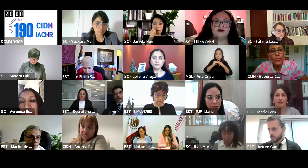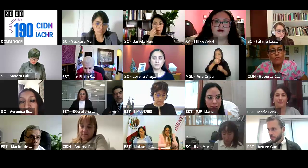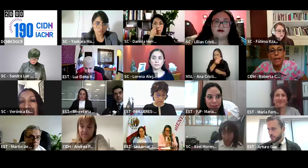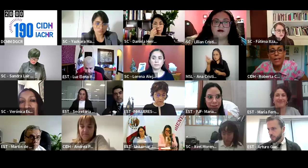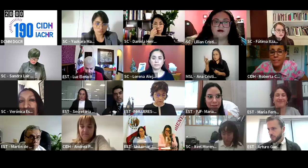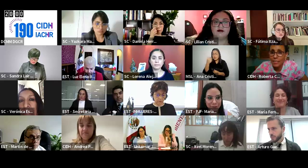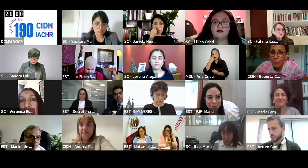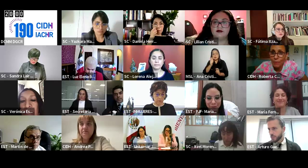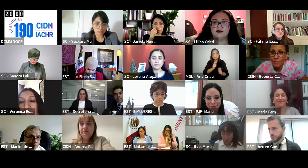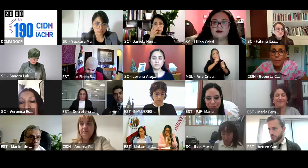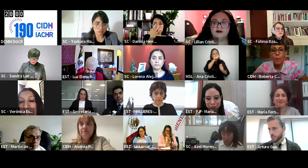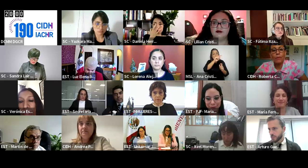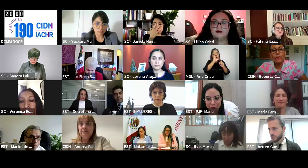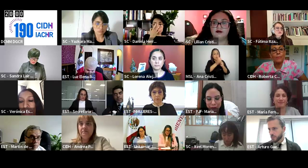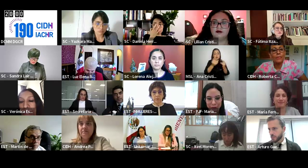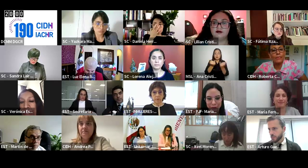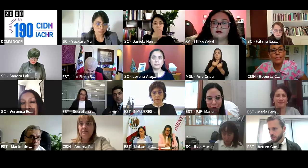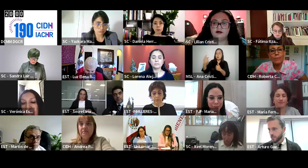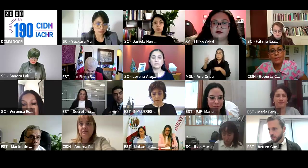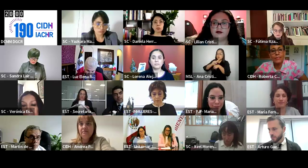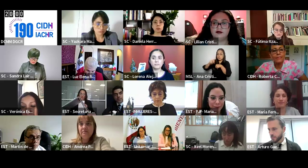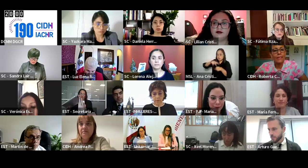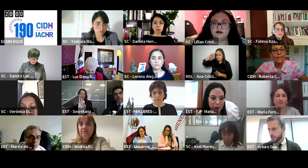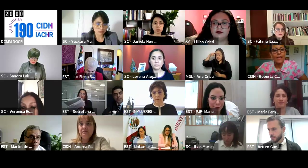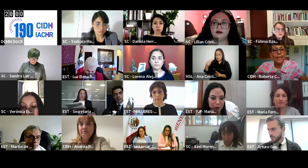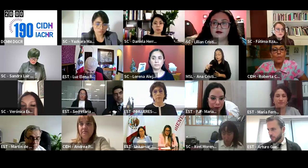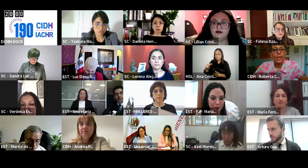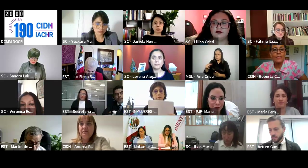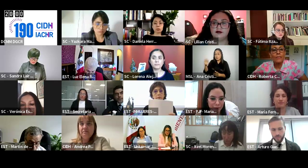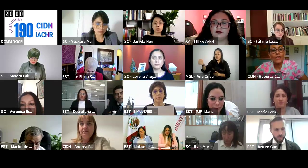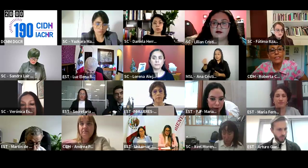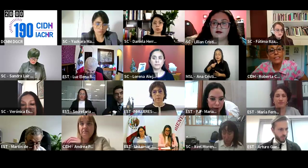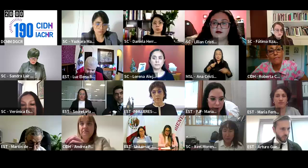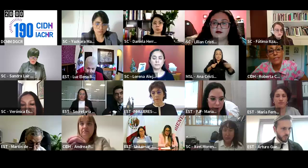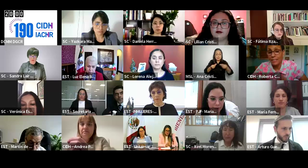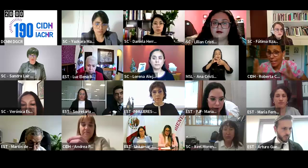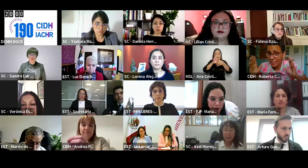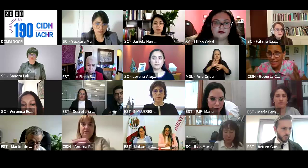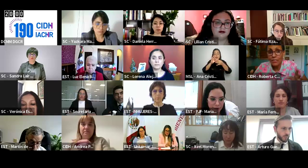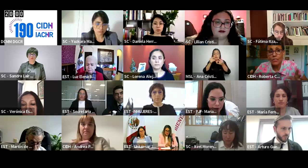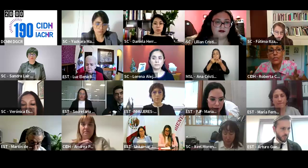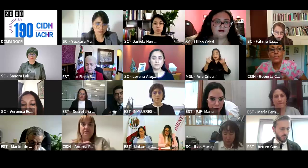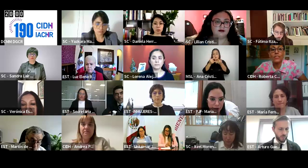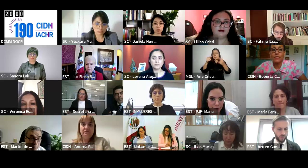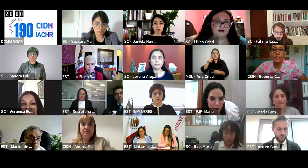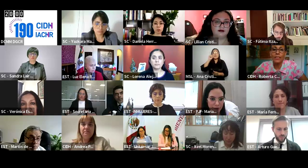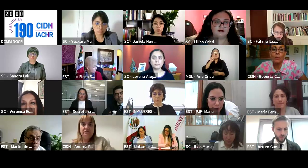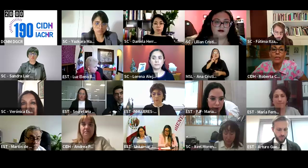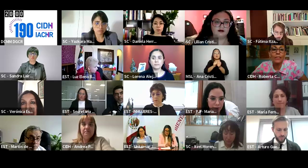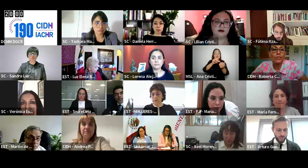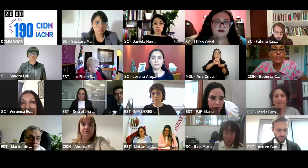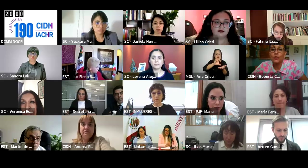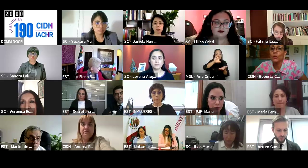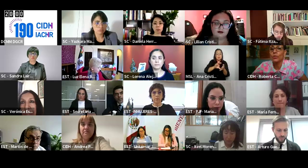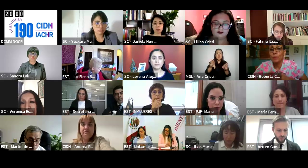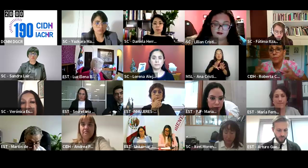on the situation of violence experienced by women with disabilities, as well as the difficulties they face in accessing justice under